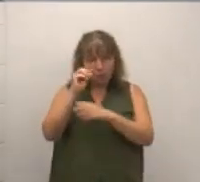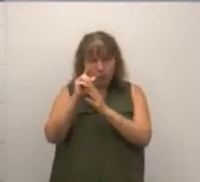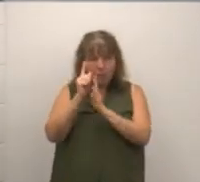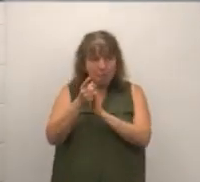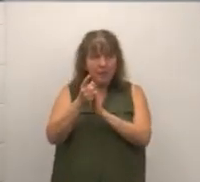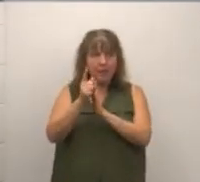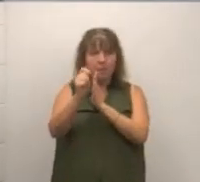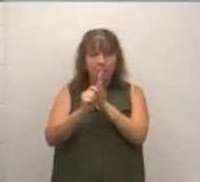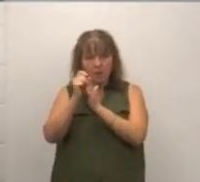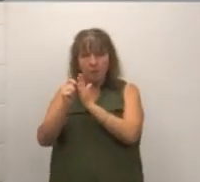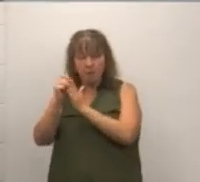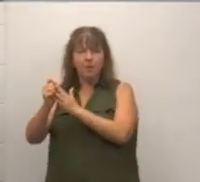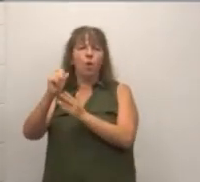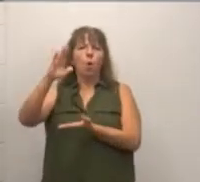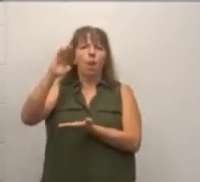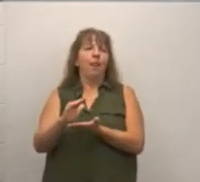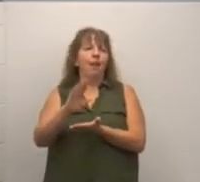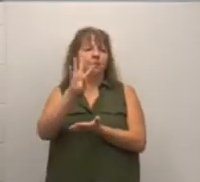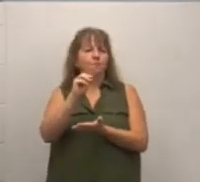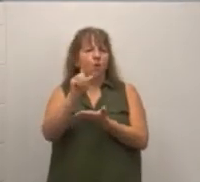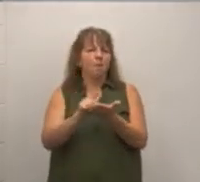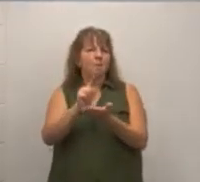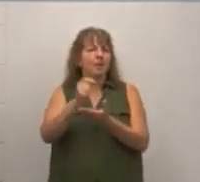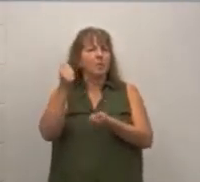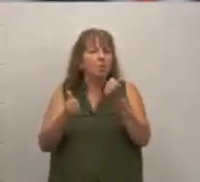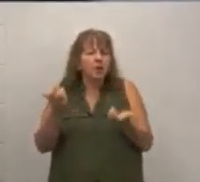shortened periods? Go ahead and check that.